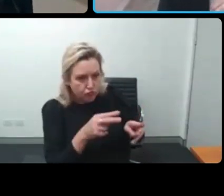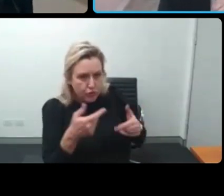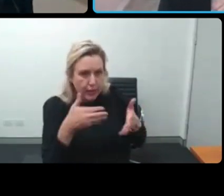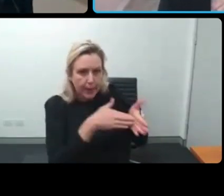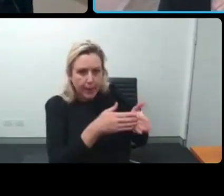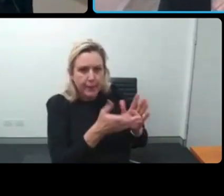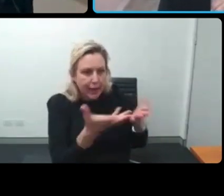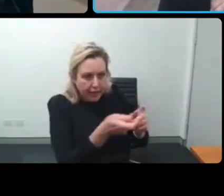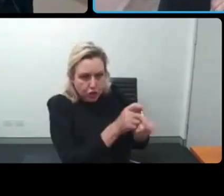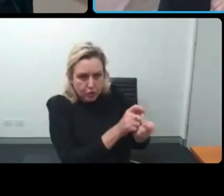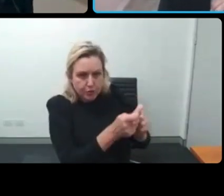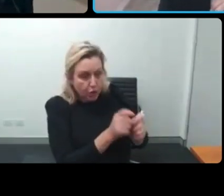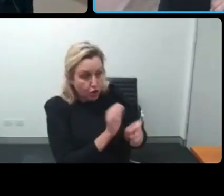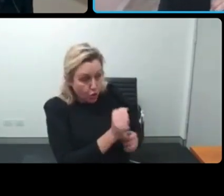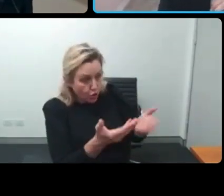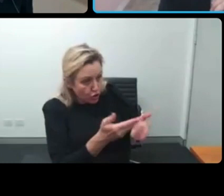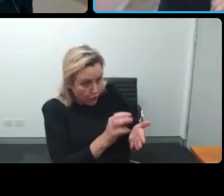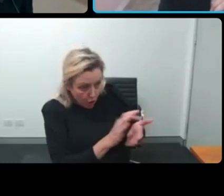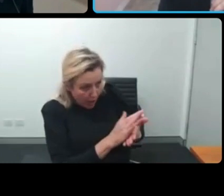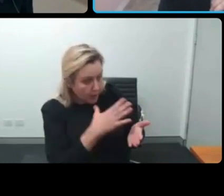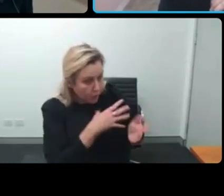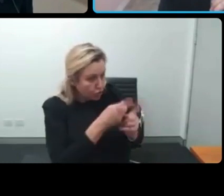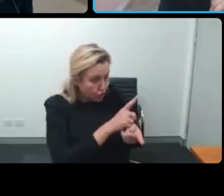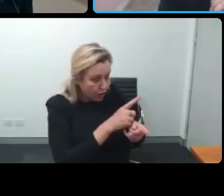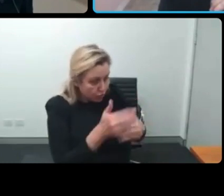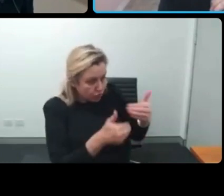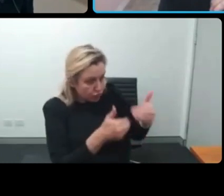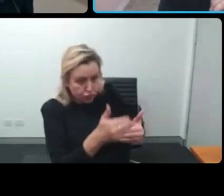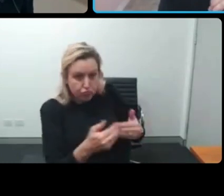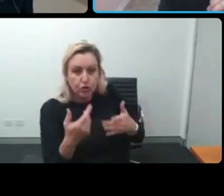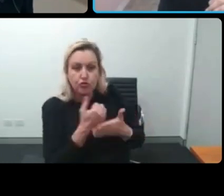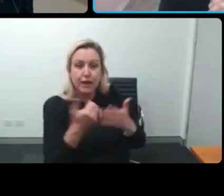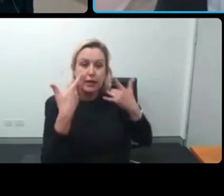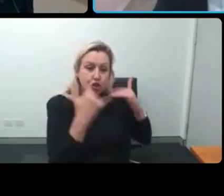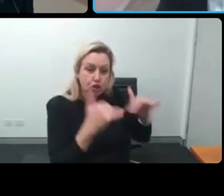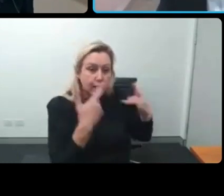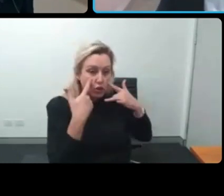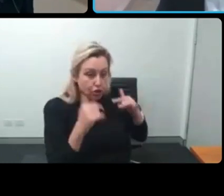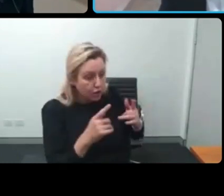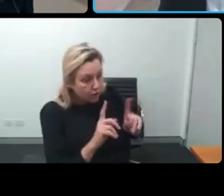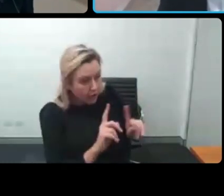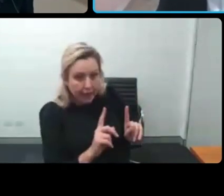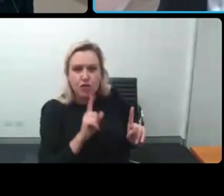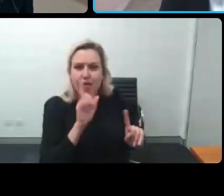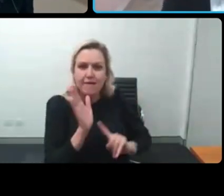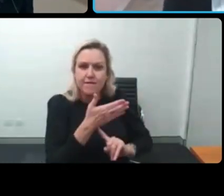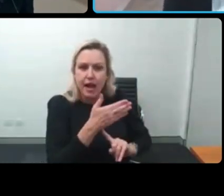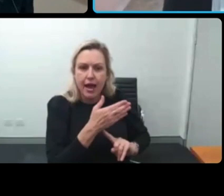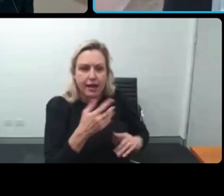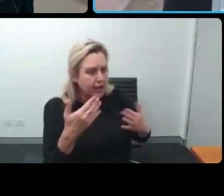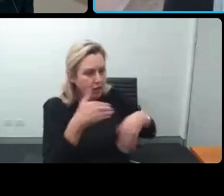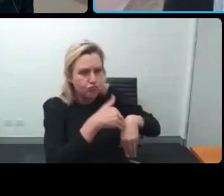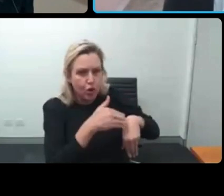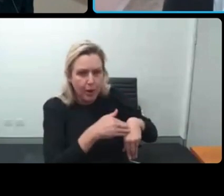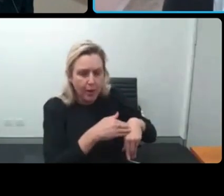adjustments to their services over time. They'll also be checking in wherever there are any sort of red flags raised by